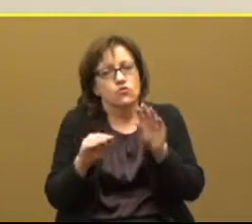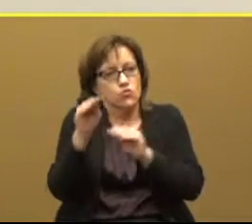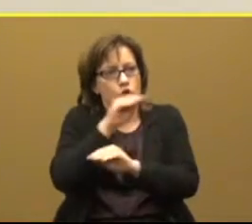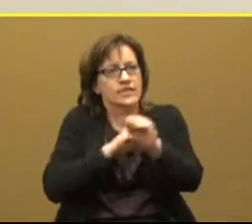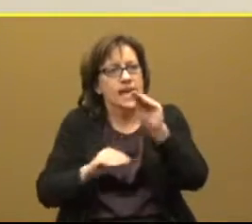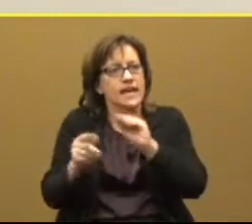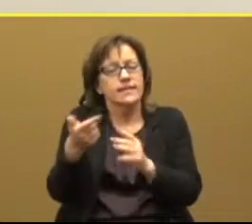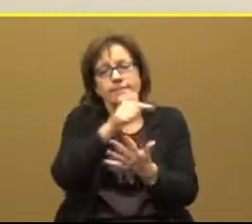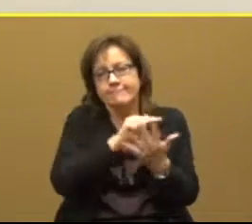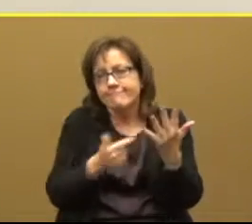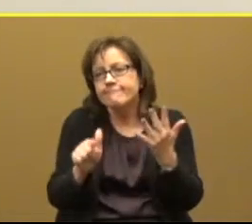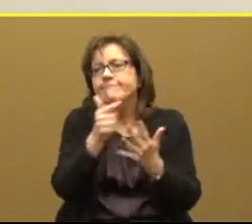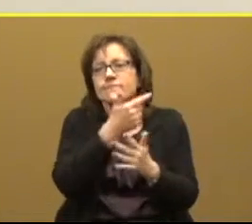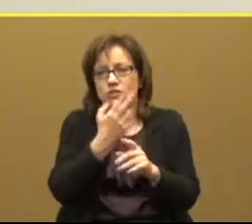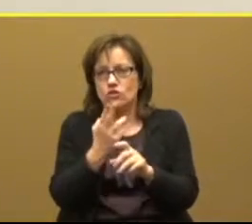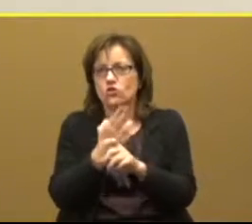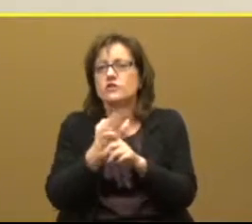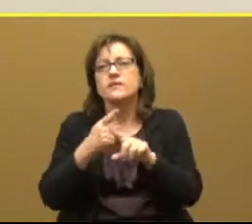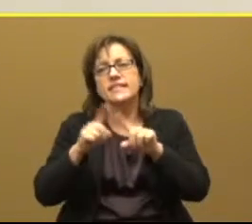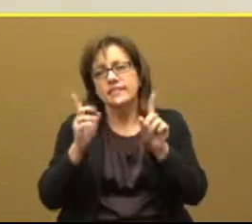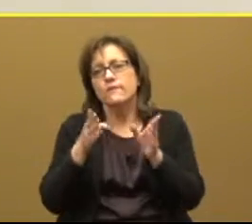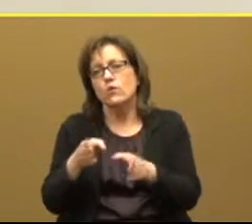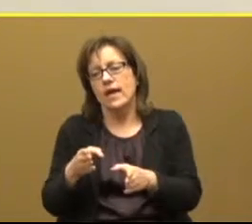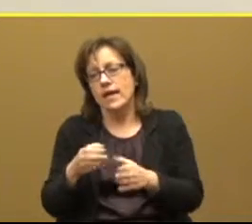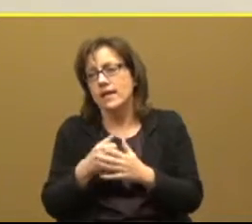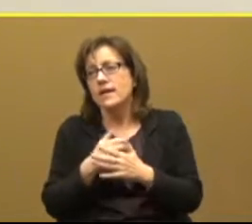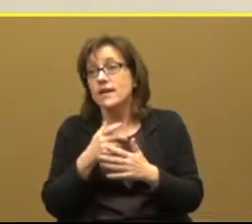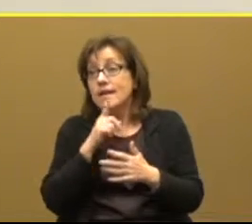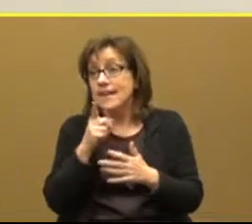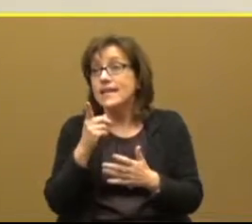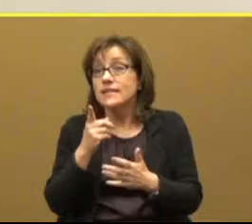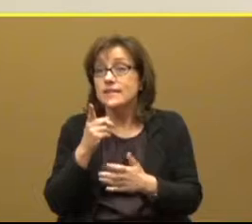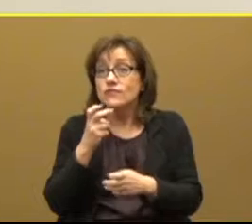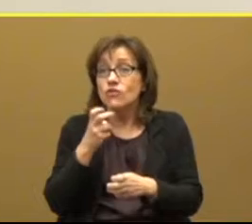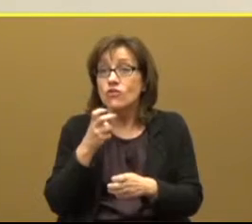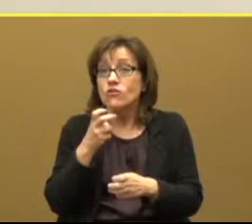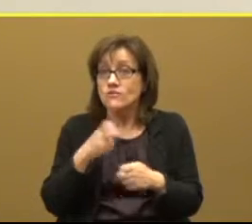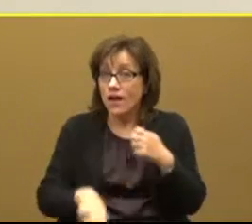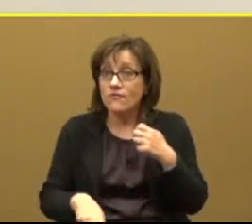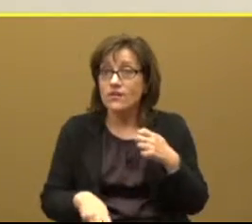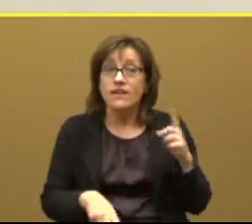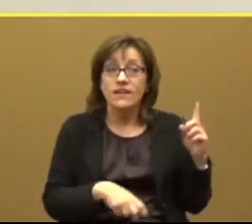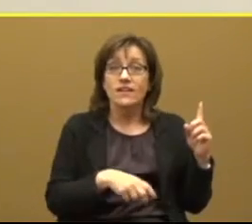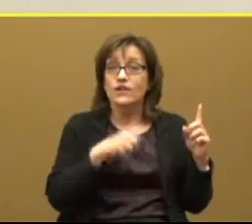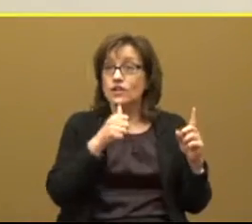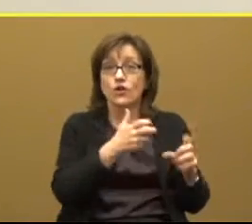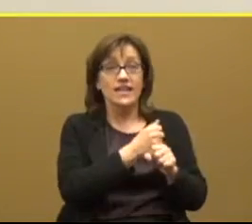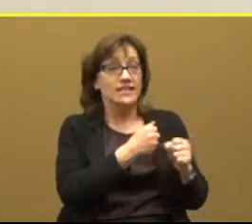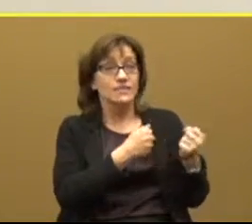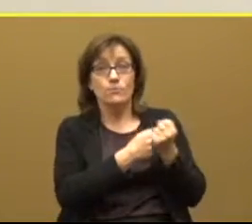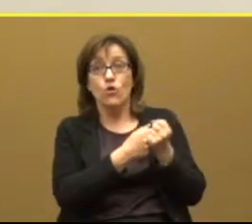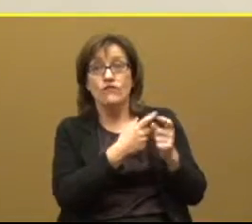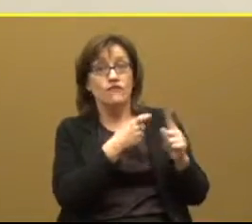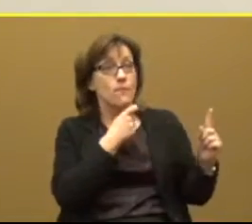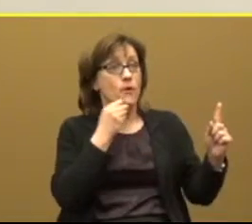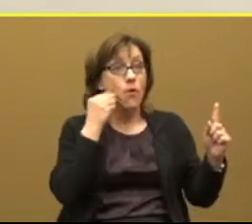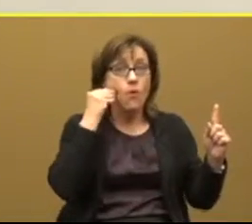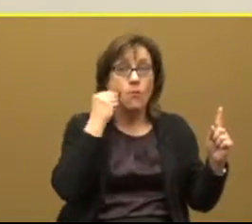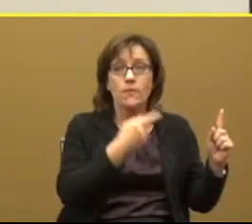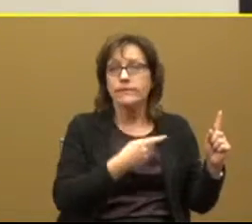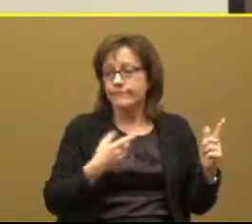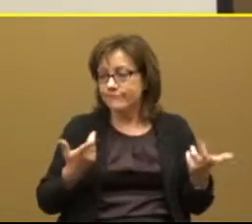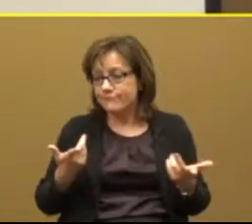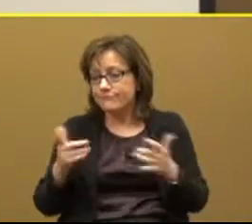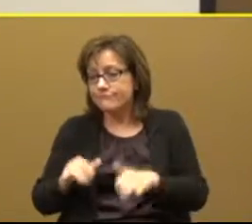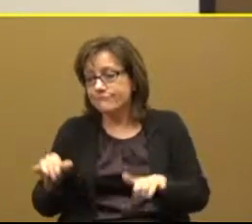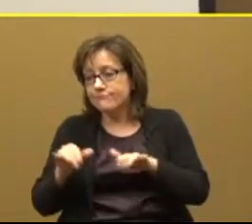those and use those in a different way. And it's hard when you don't get support at home, and all you can do is what we do every day